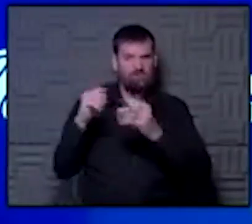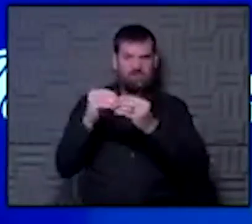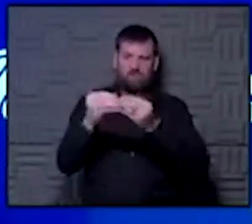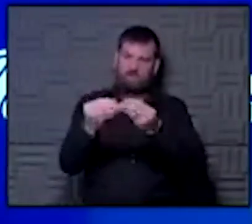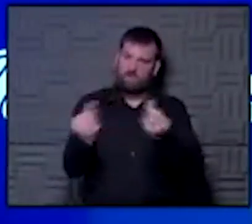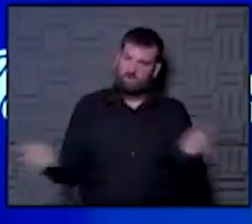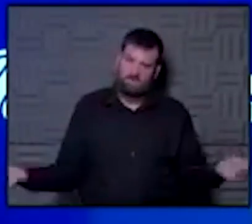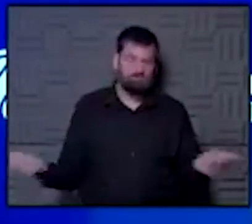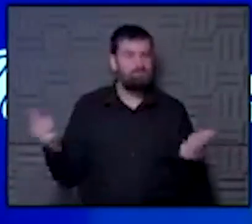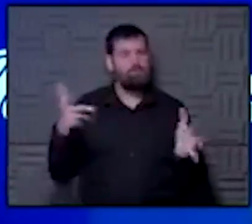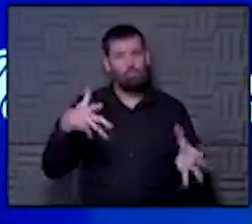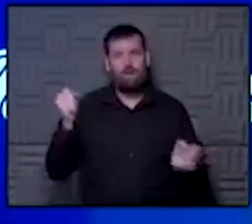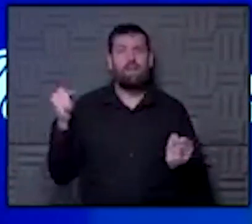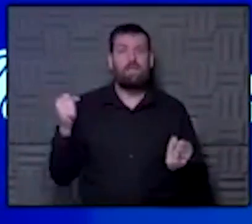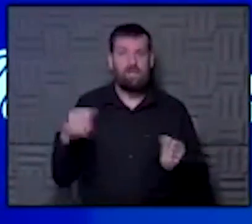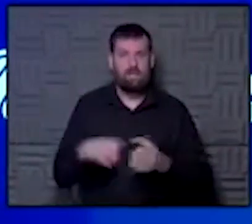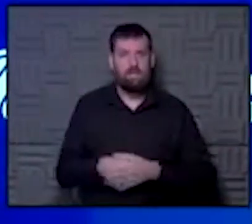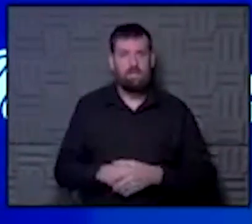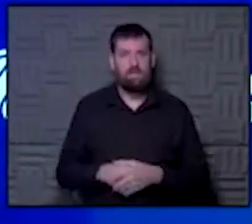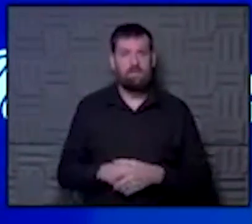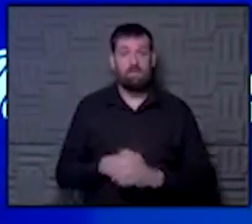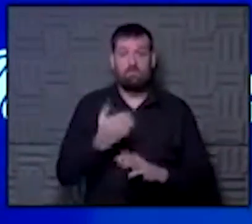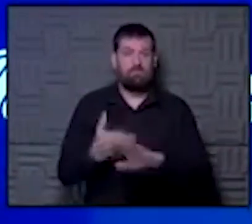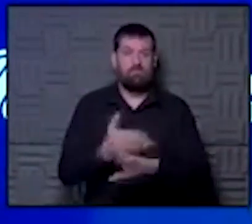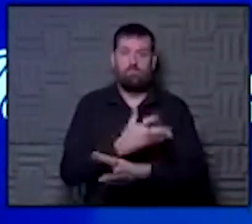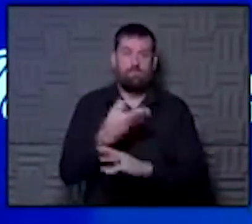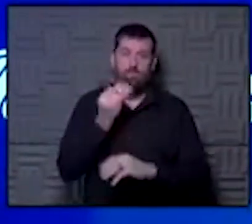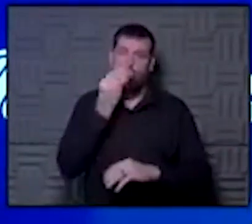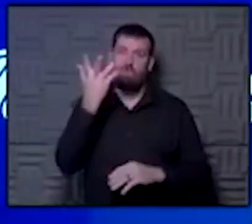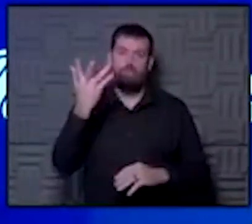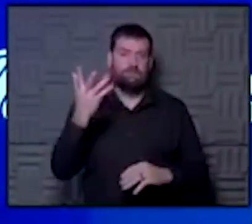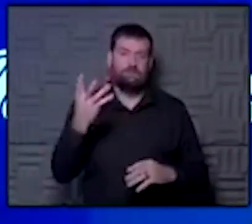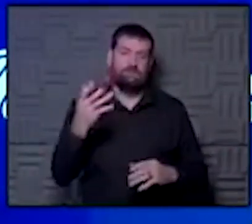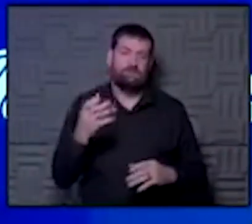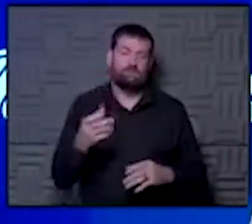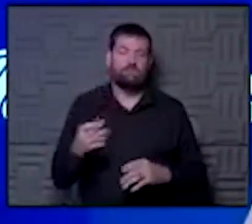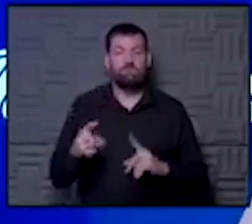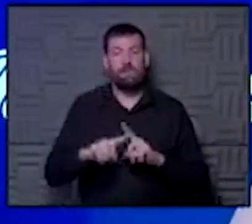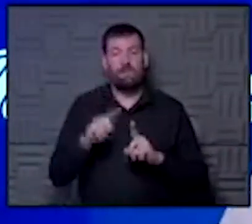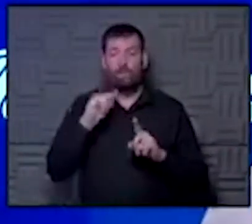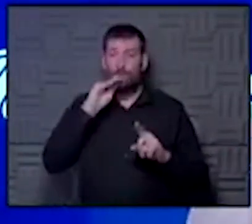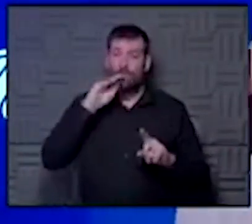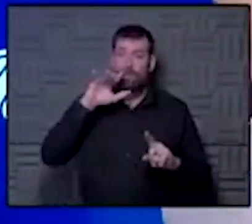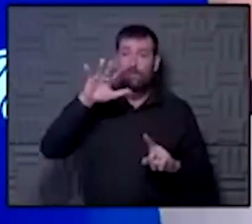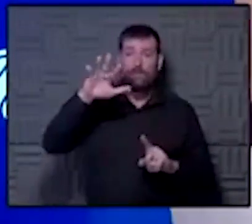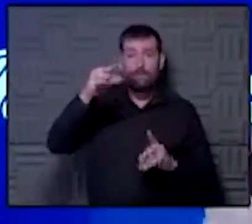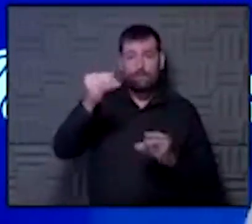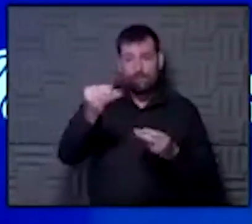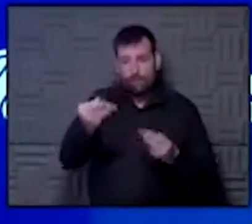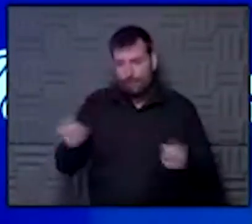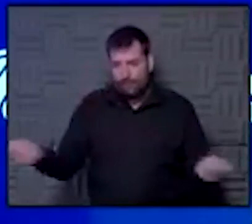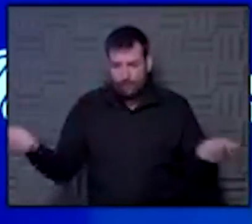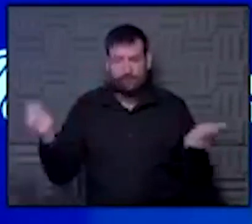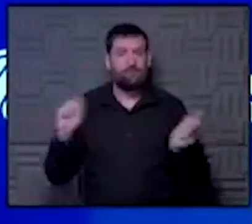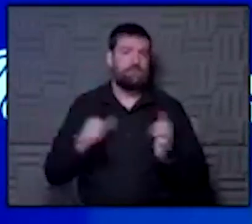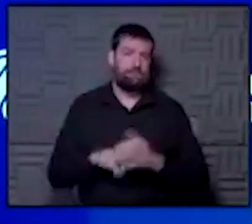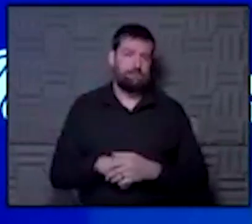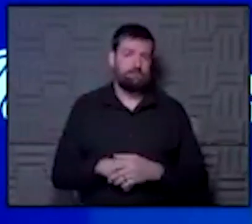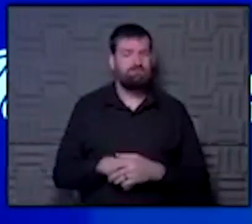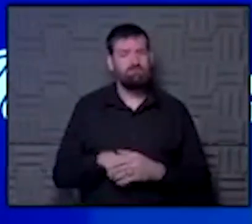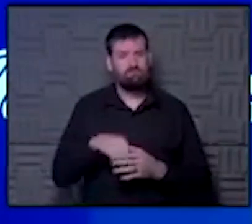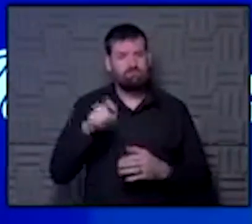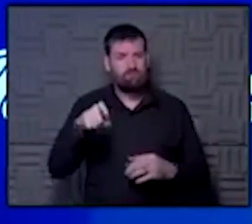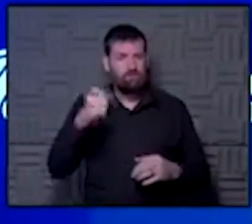darn quickly, even before it warms and you don't see it anymore. But even as you breathe out, you can just watch it begin to dissipate. And I think what we have